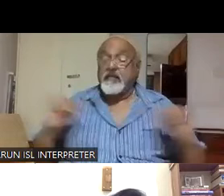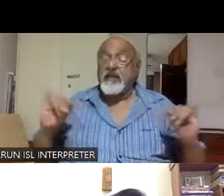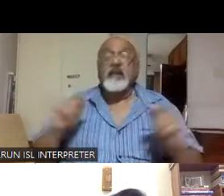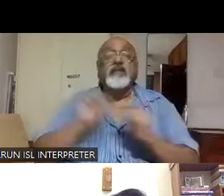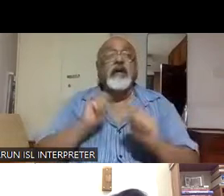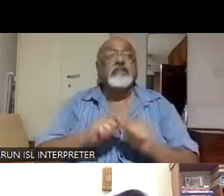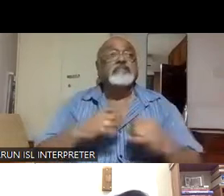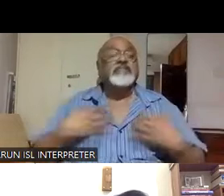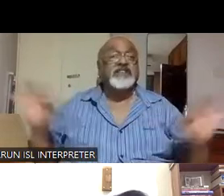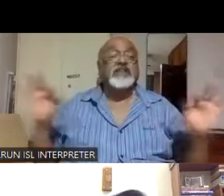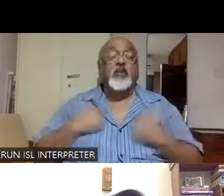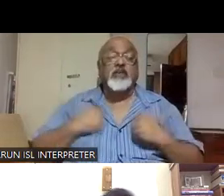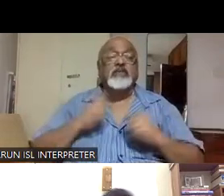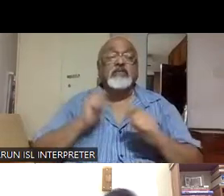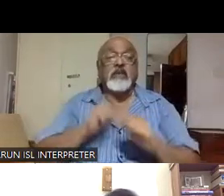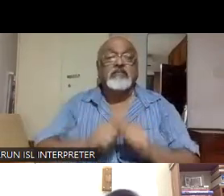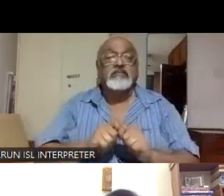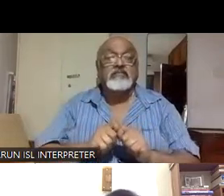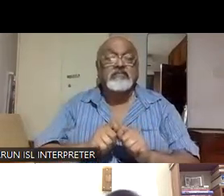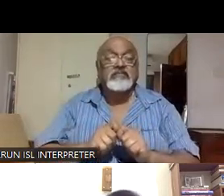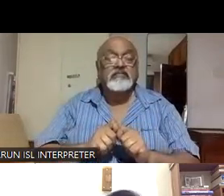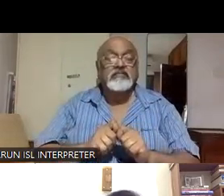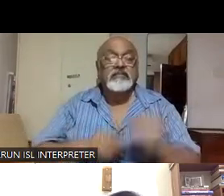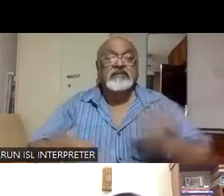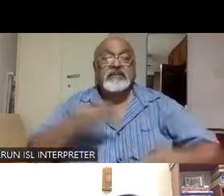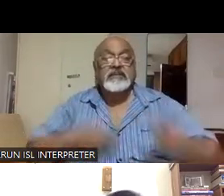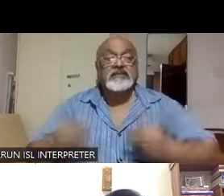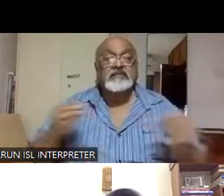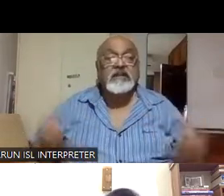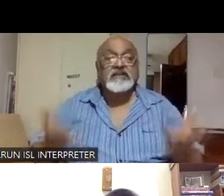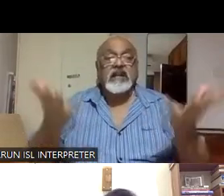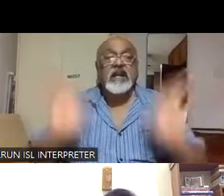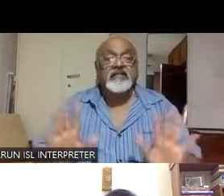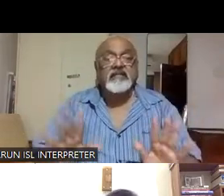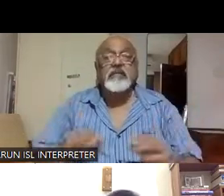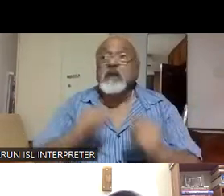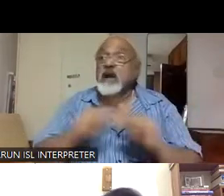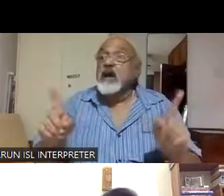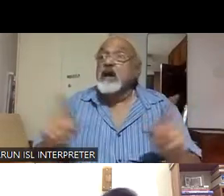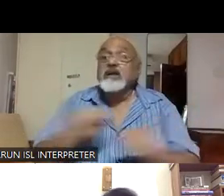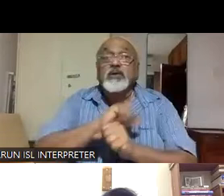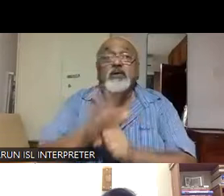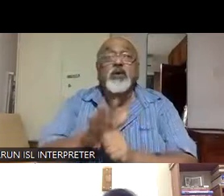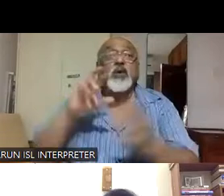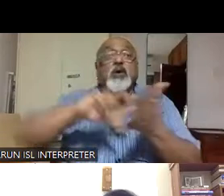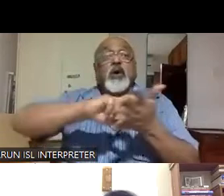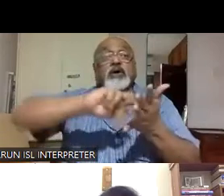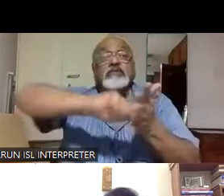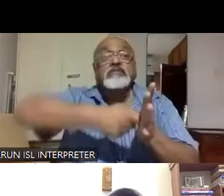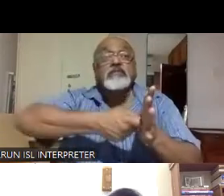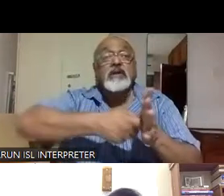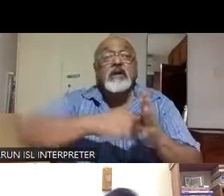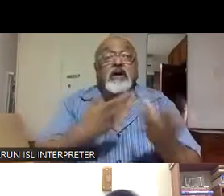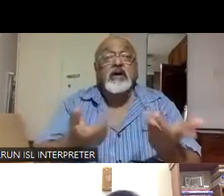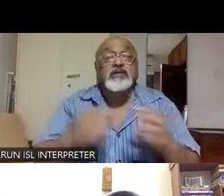ventures. But what happened during the COVID-19 pandemic? The lockdown and the